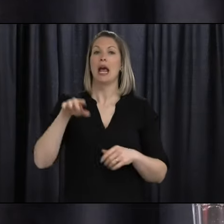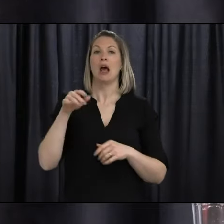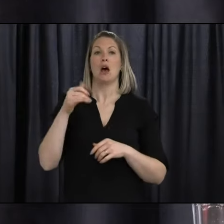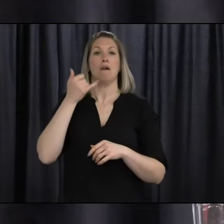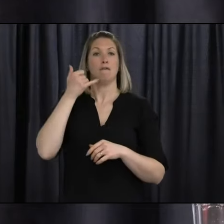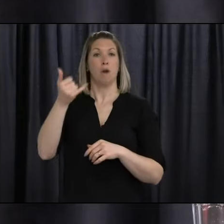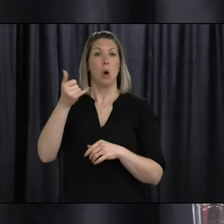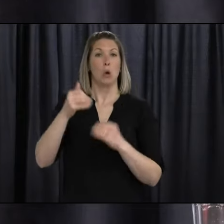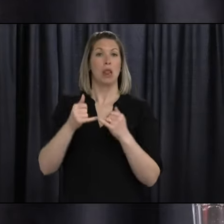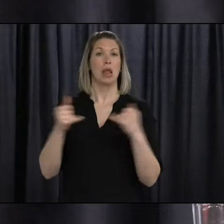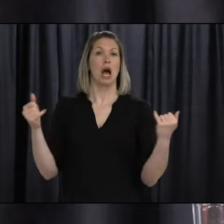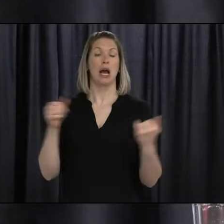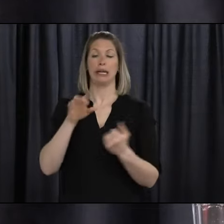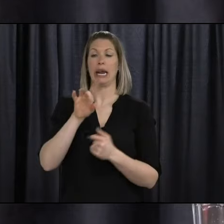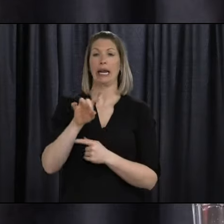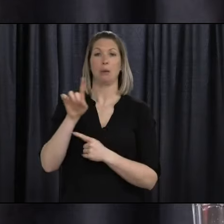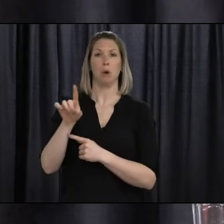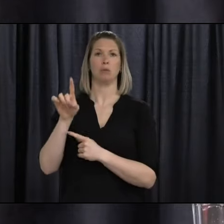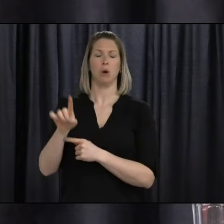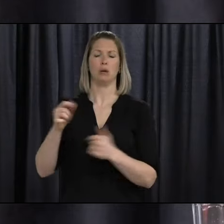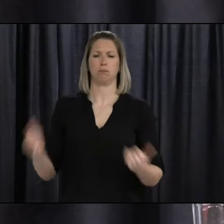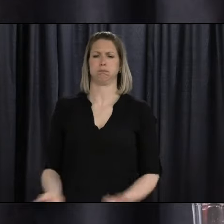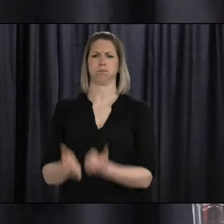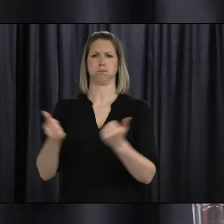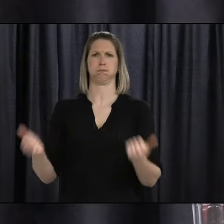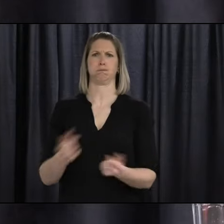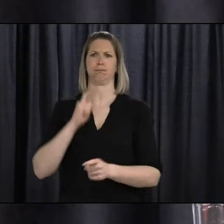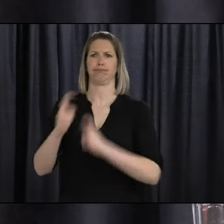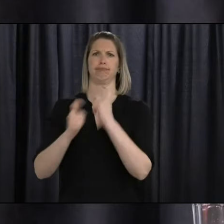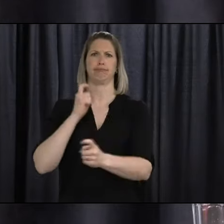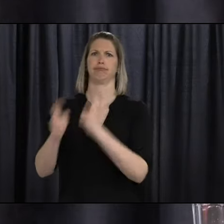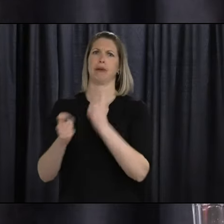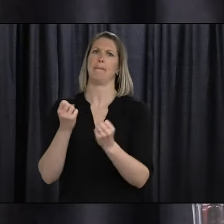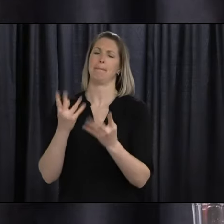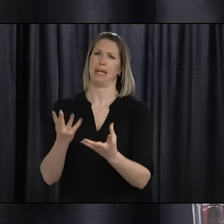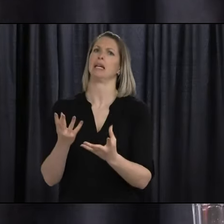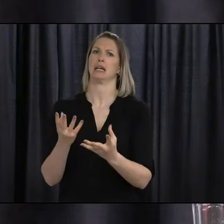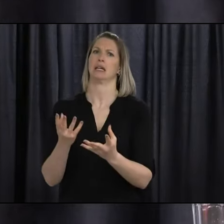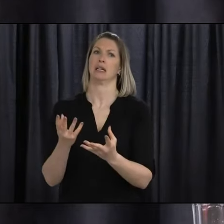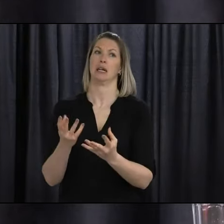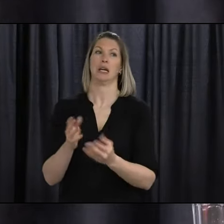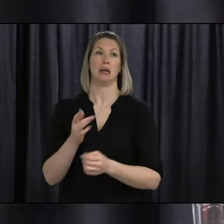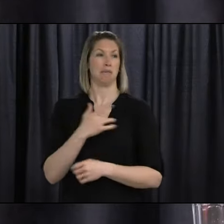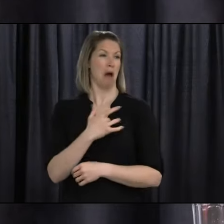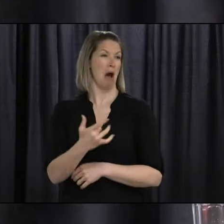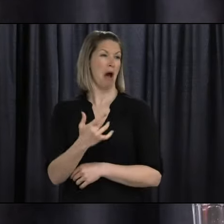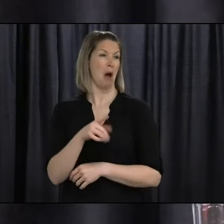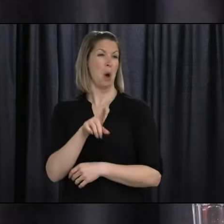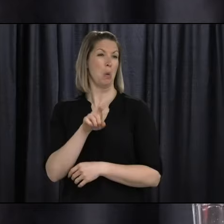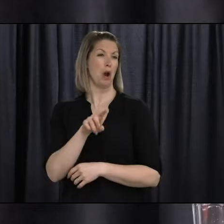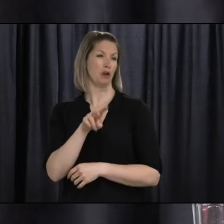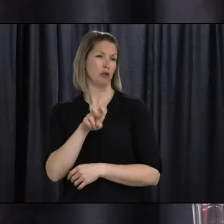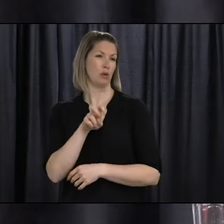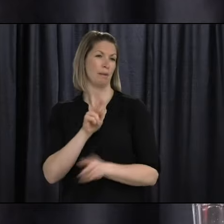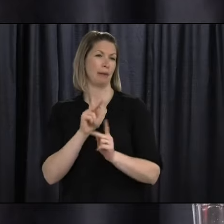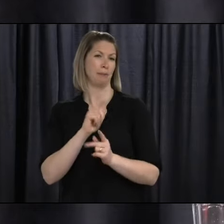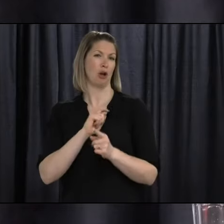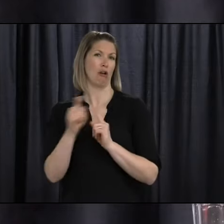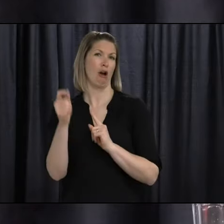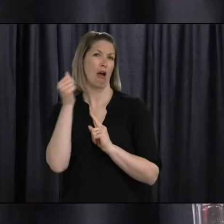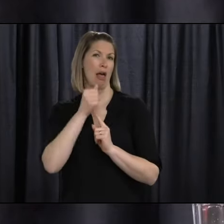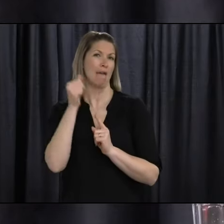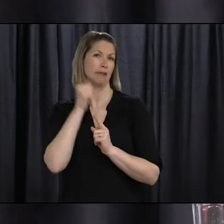increase in calls. Their call volume is usually a couple of hundred a day, and at